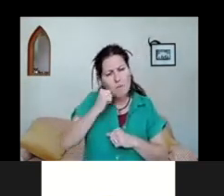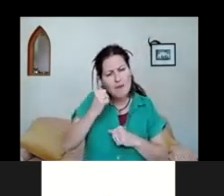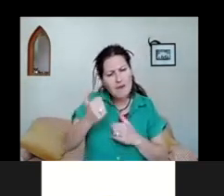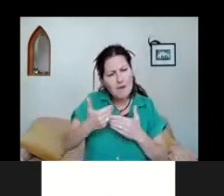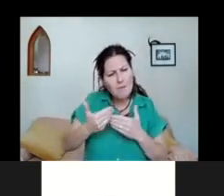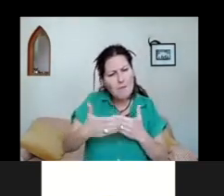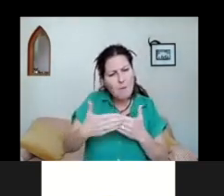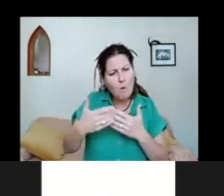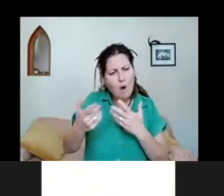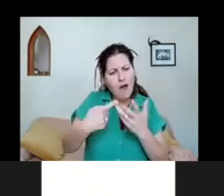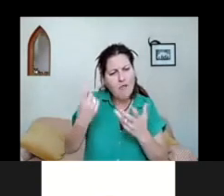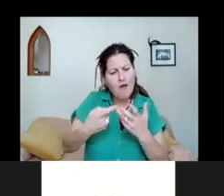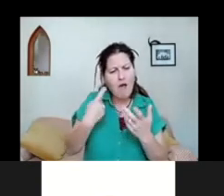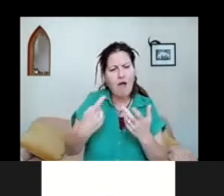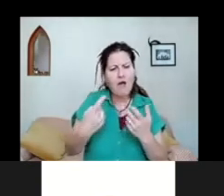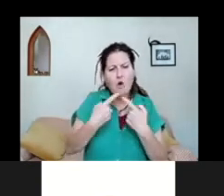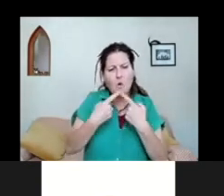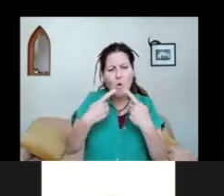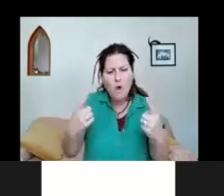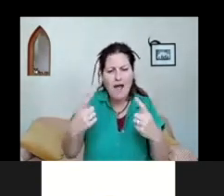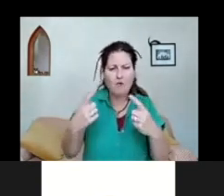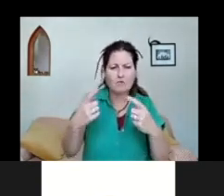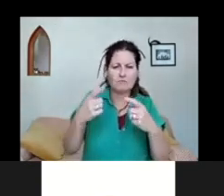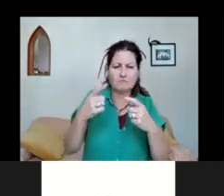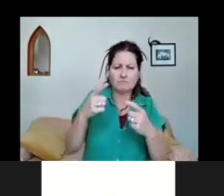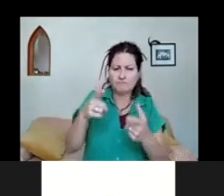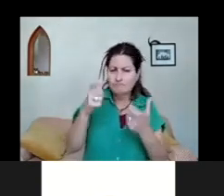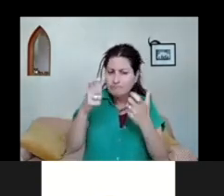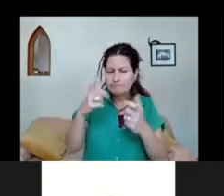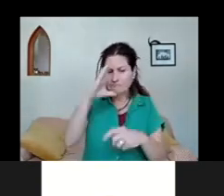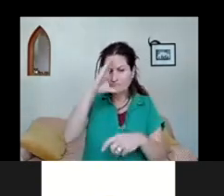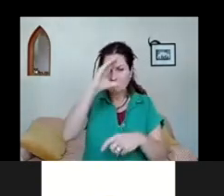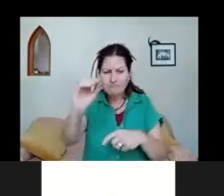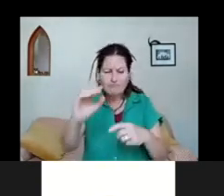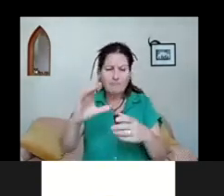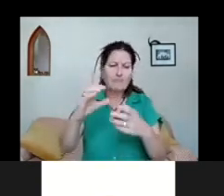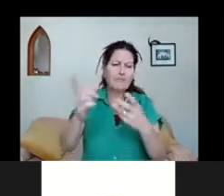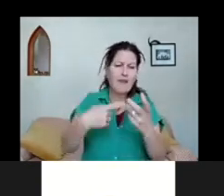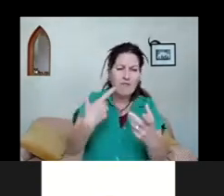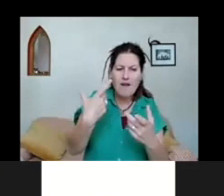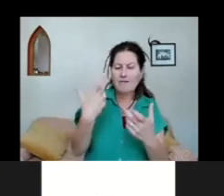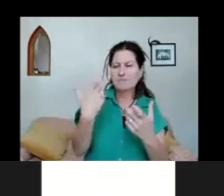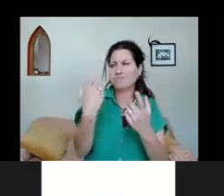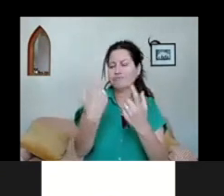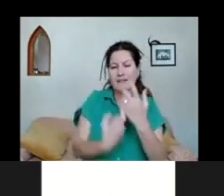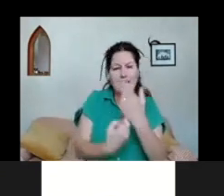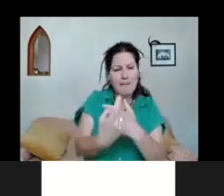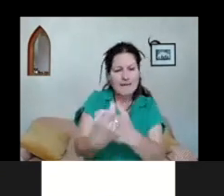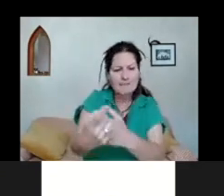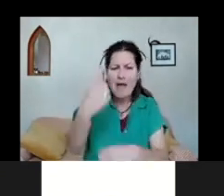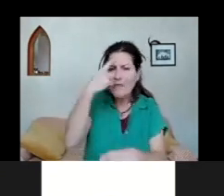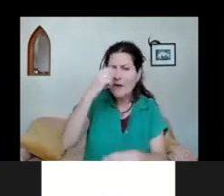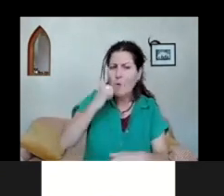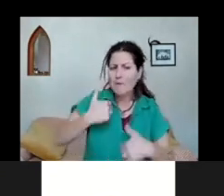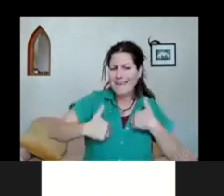know, other call outs for other kinds of art. So, you know, I think it might be an interesting exercise. And, you know, even after